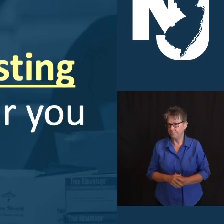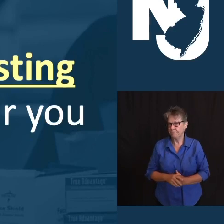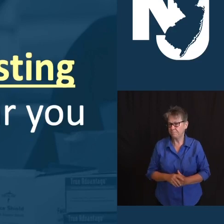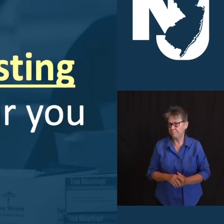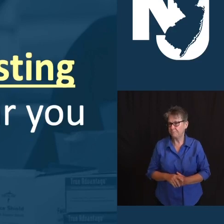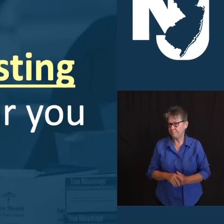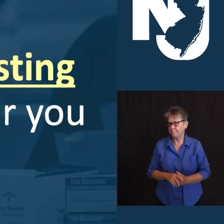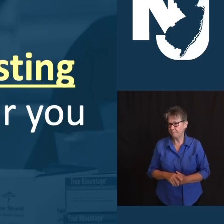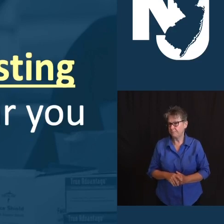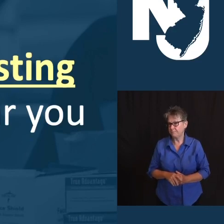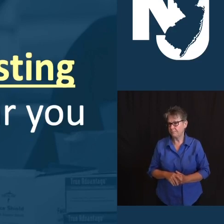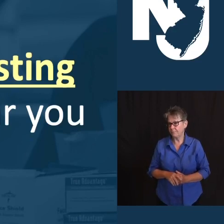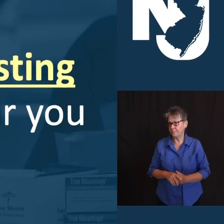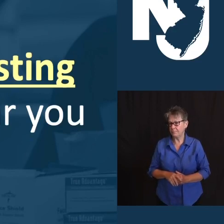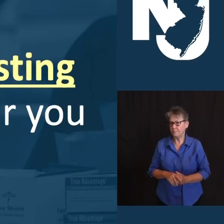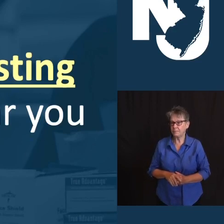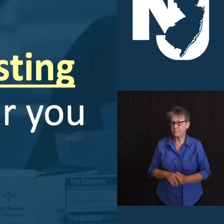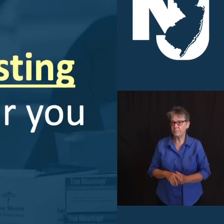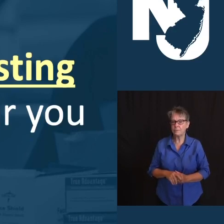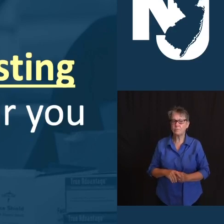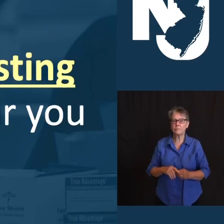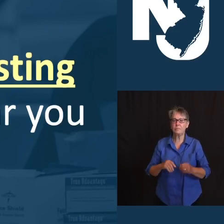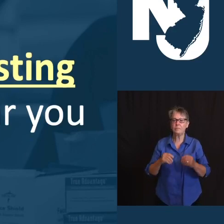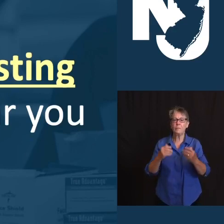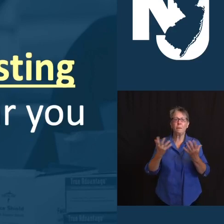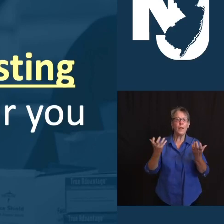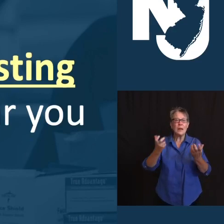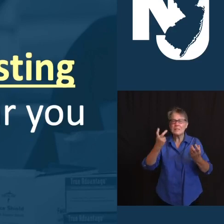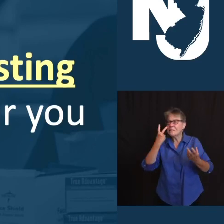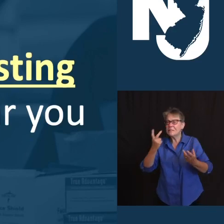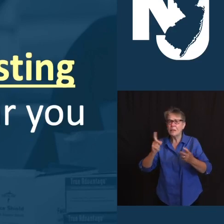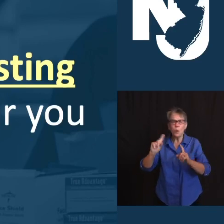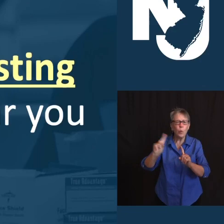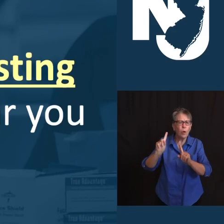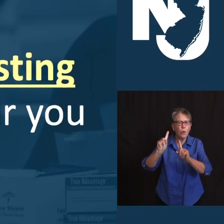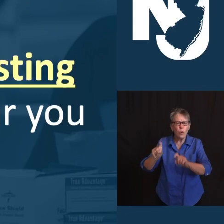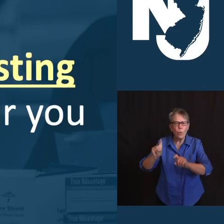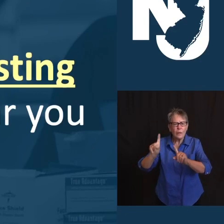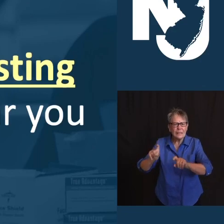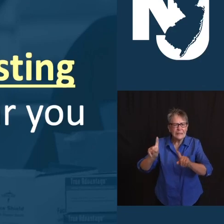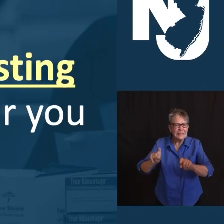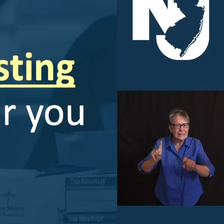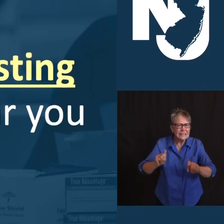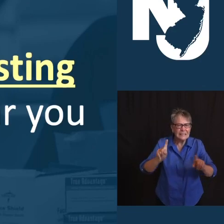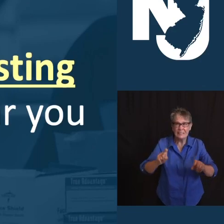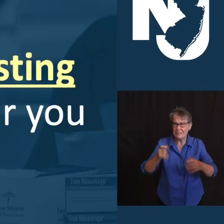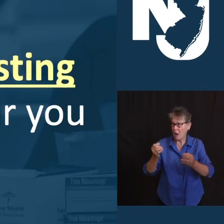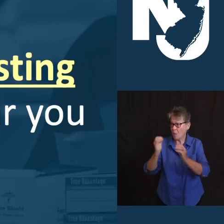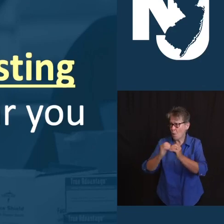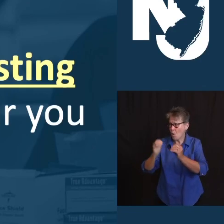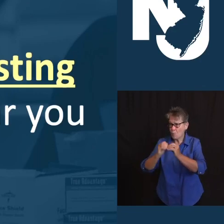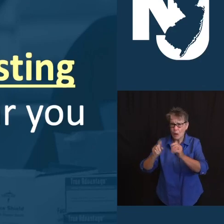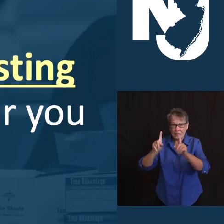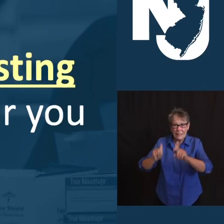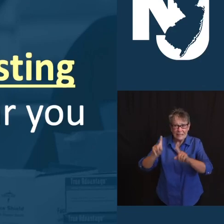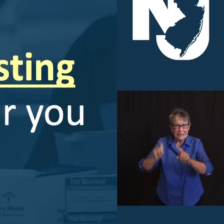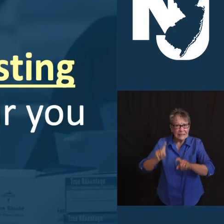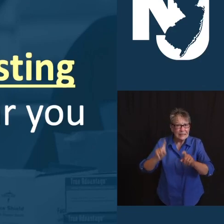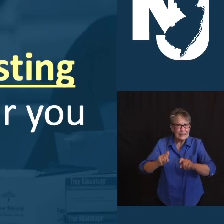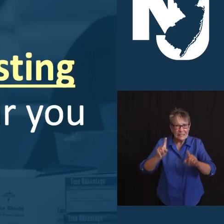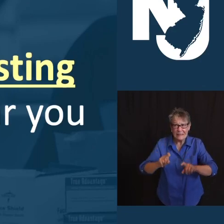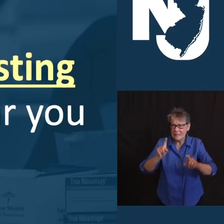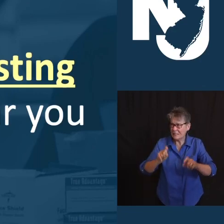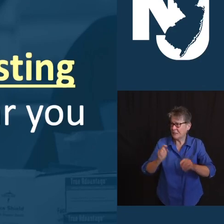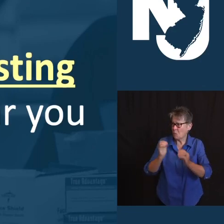What we are seeing across the nation with other states setting and resetting records for the numbers of positive cases is requiring us